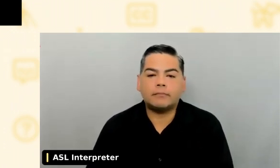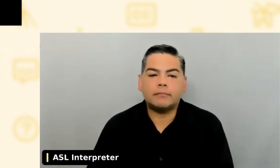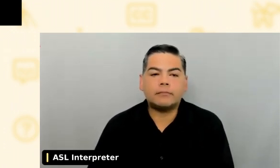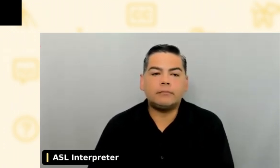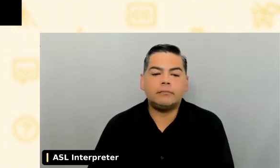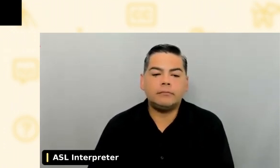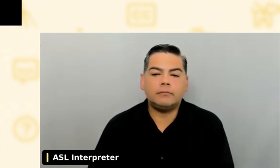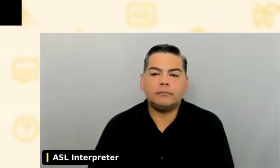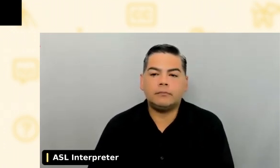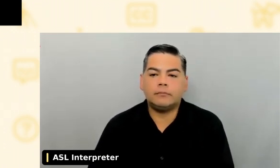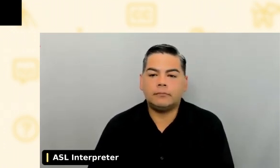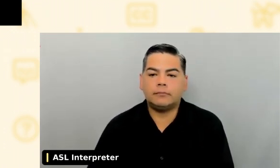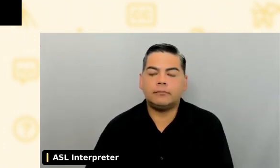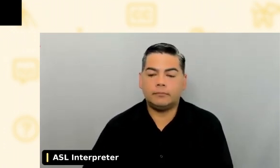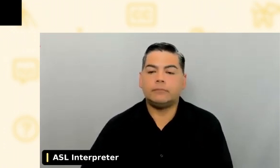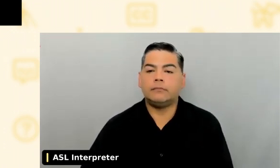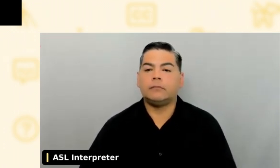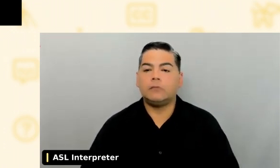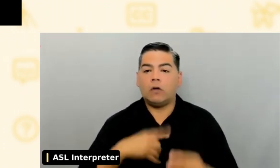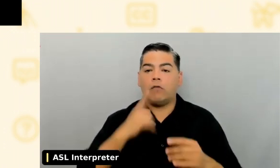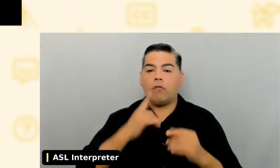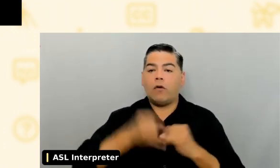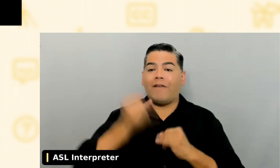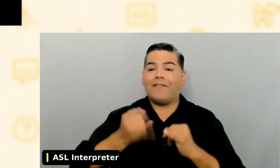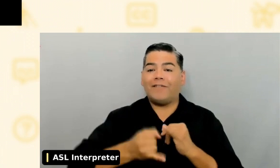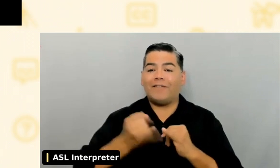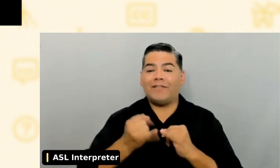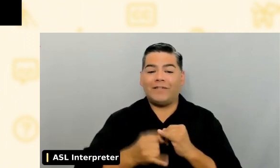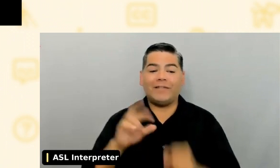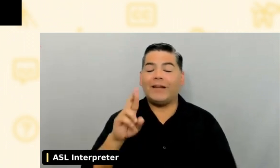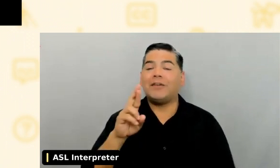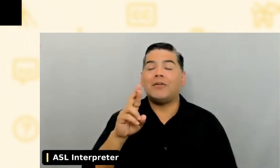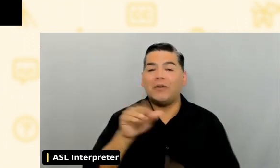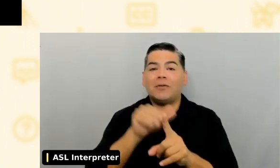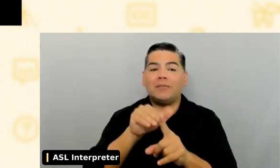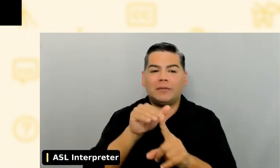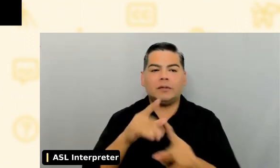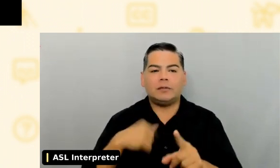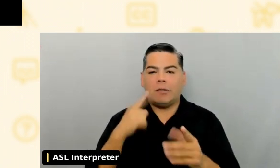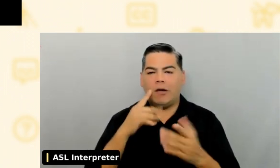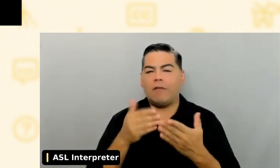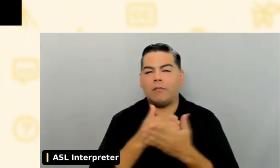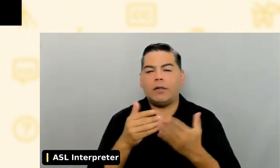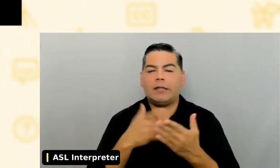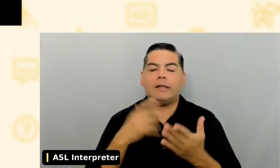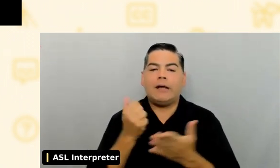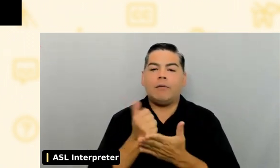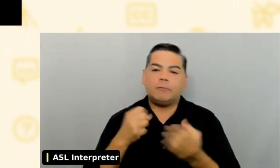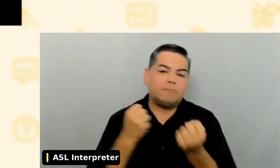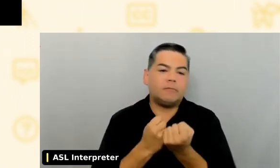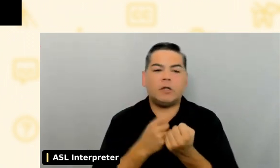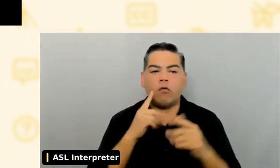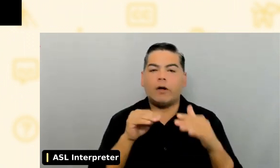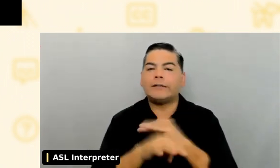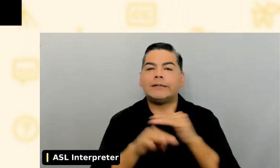Now for our final reminders, the first one, everyone can contribute to accessibility. So I normally